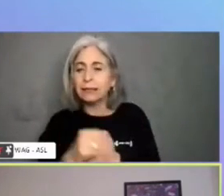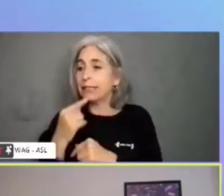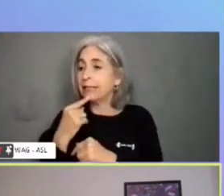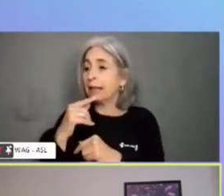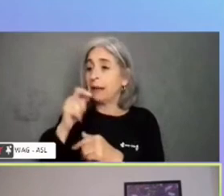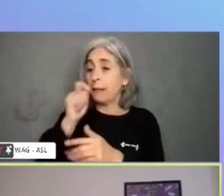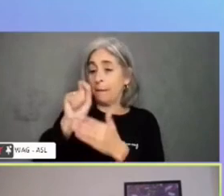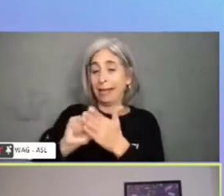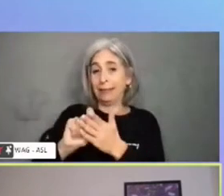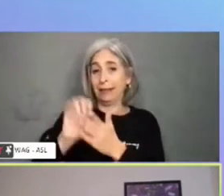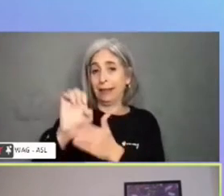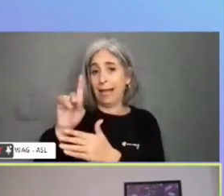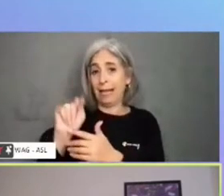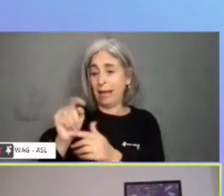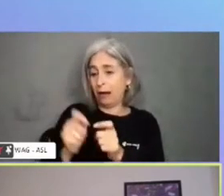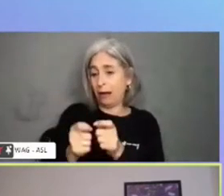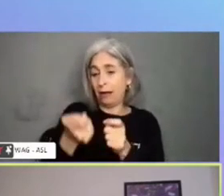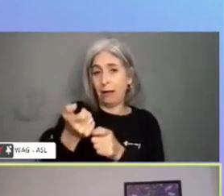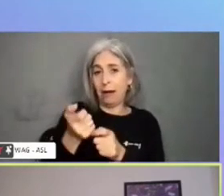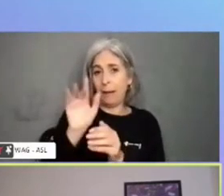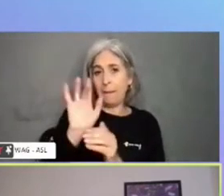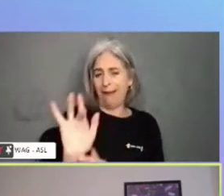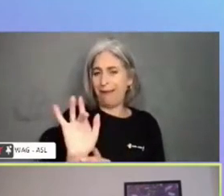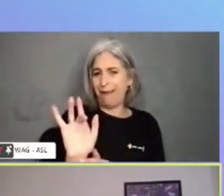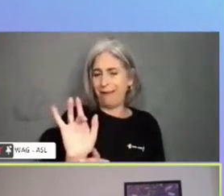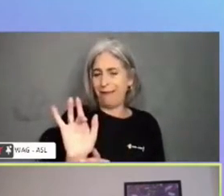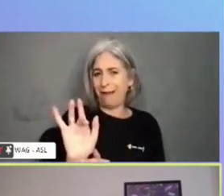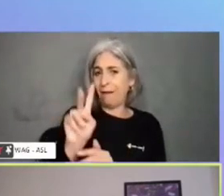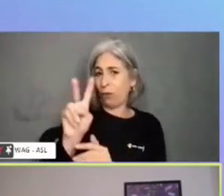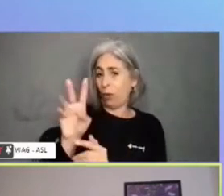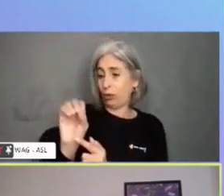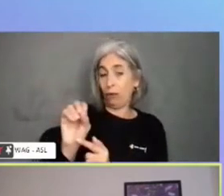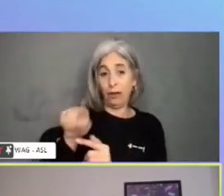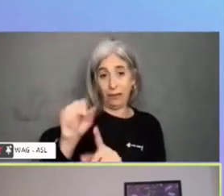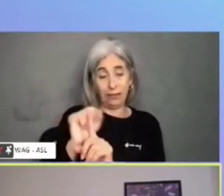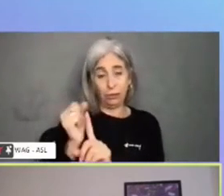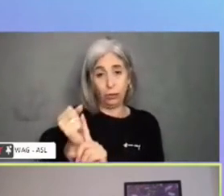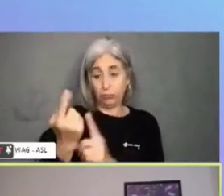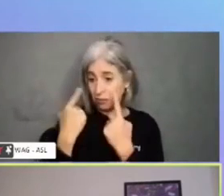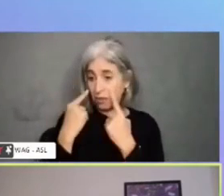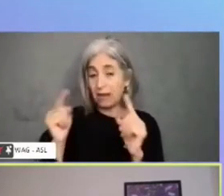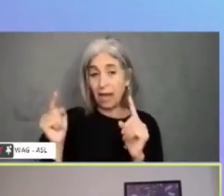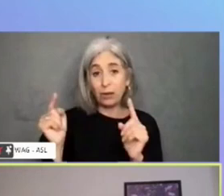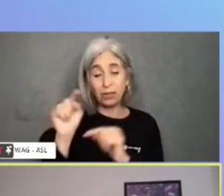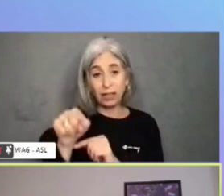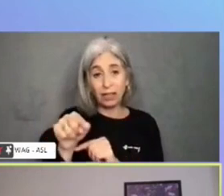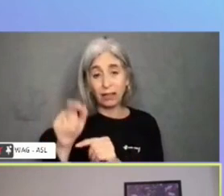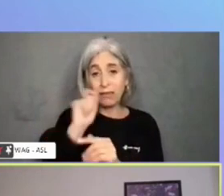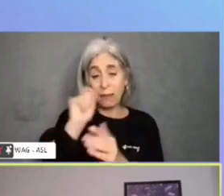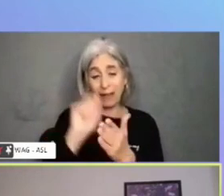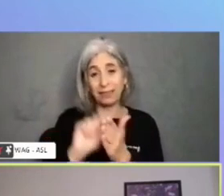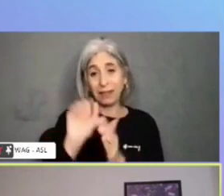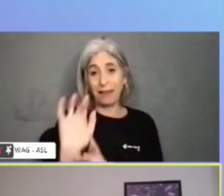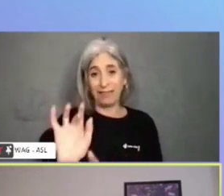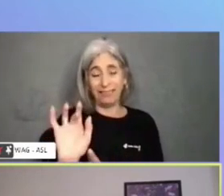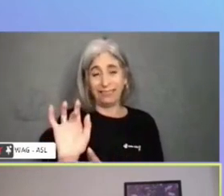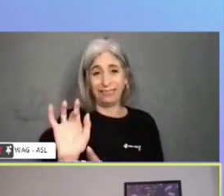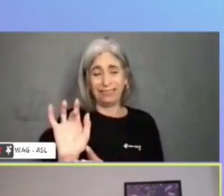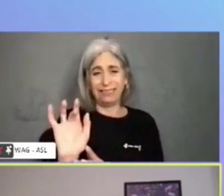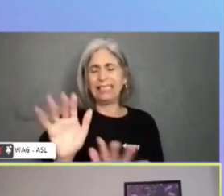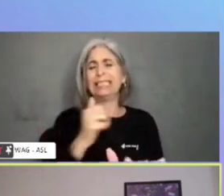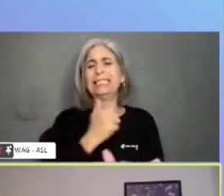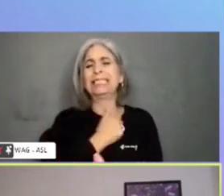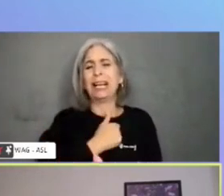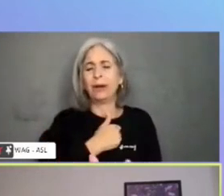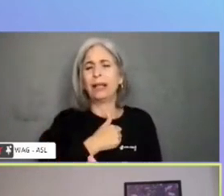pencil, edit, button. So VoiceOver, in this case, is announcing the pencil button, or sorry, the